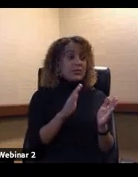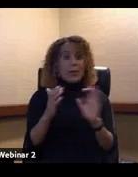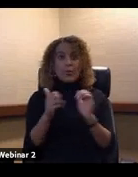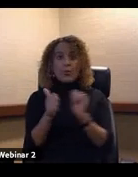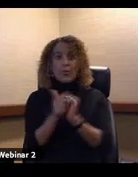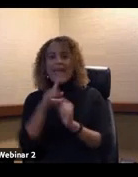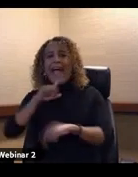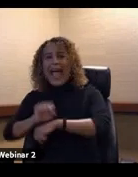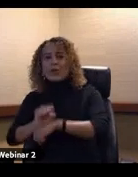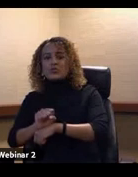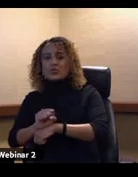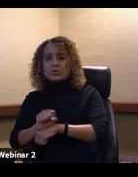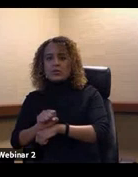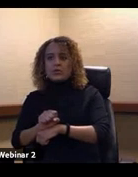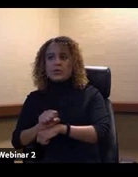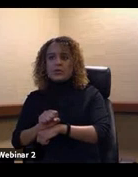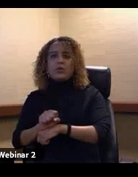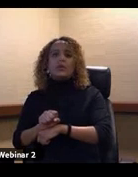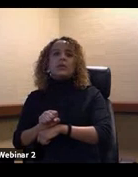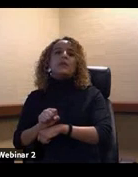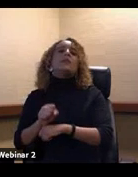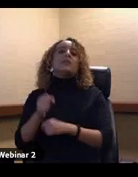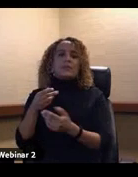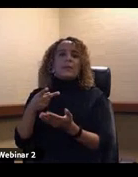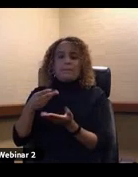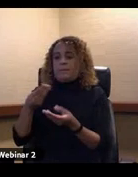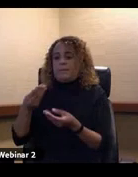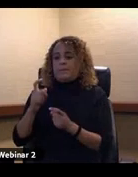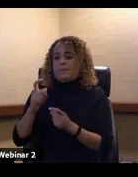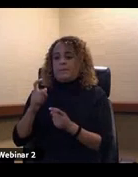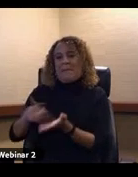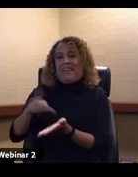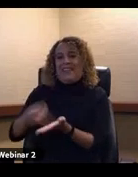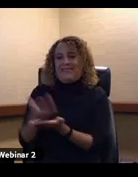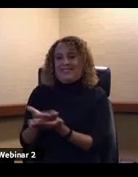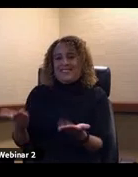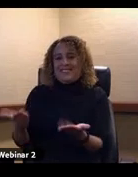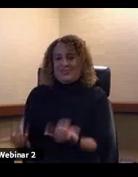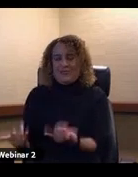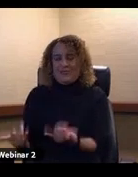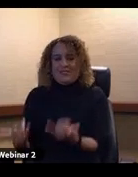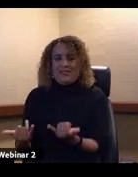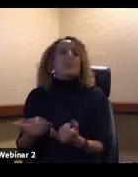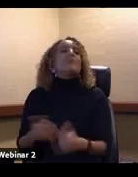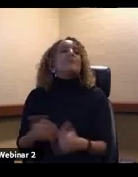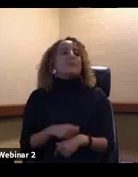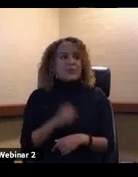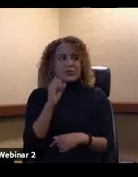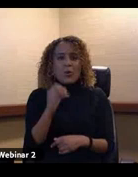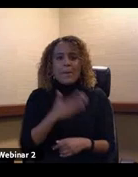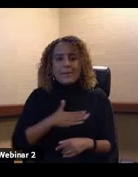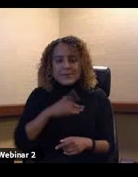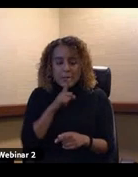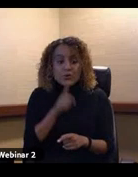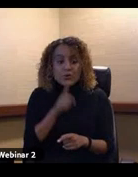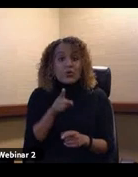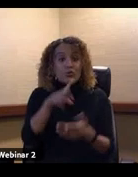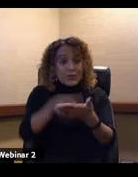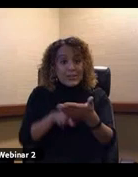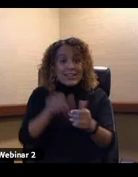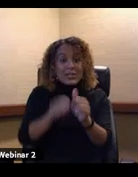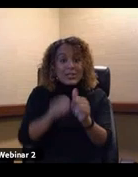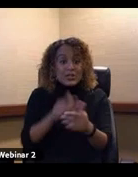versus actual expenditures. So these are just a few examples, but basically, please make sure that you